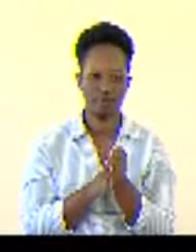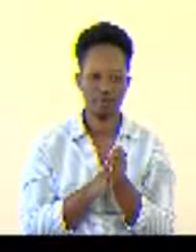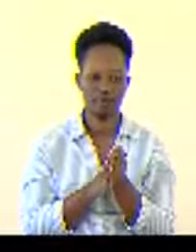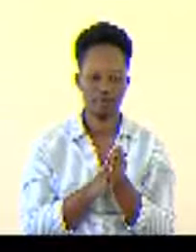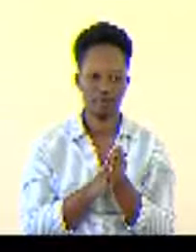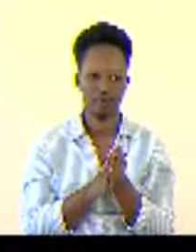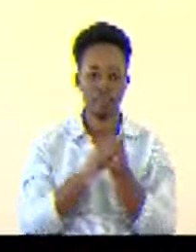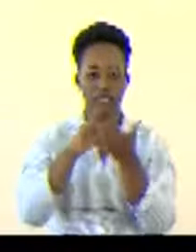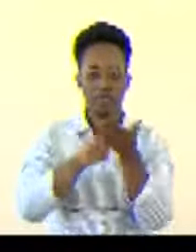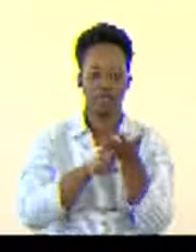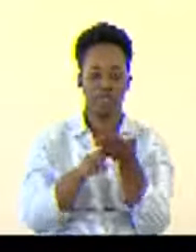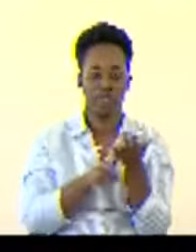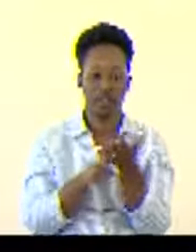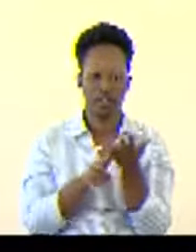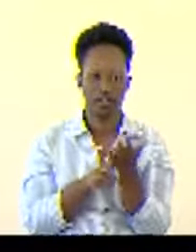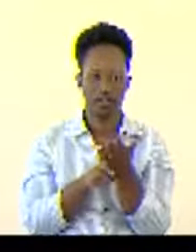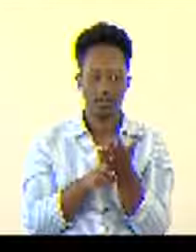using